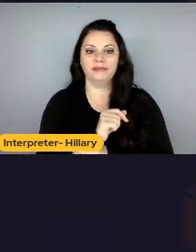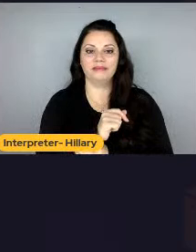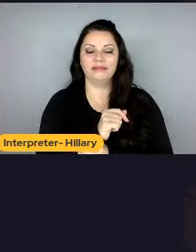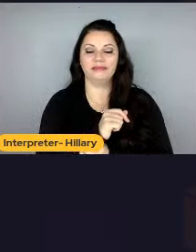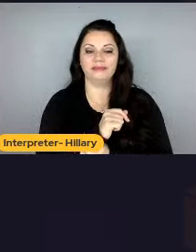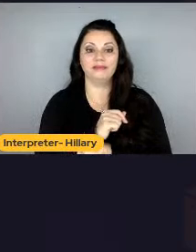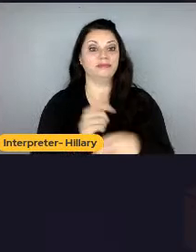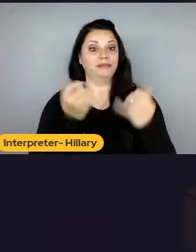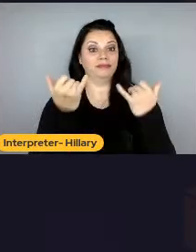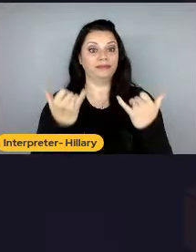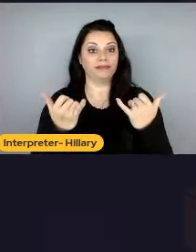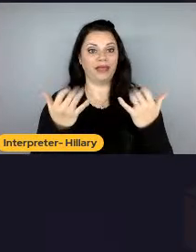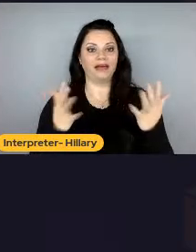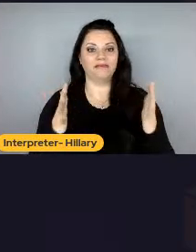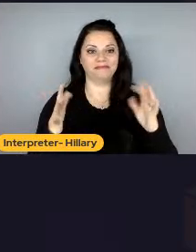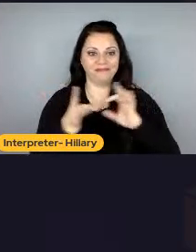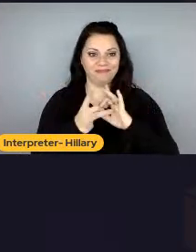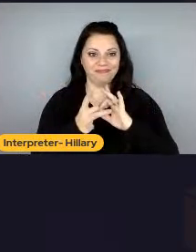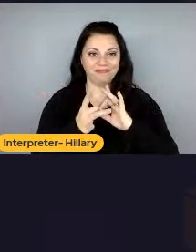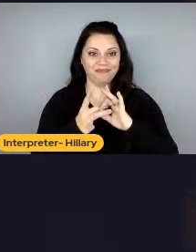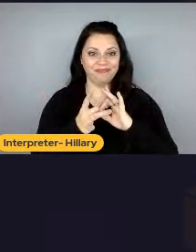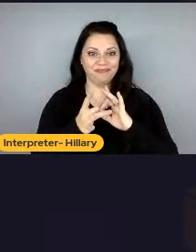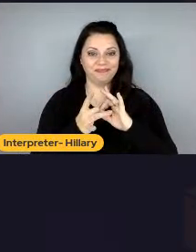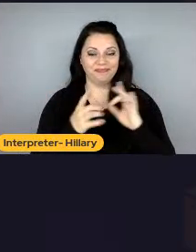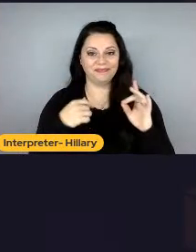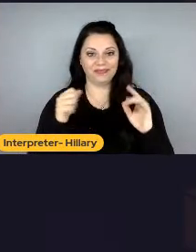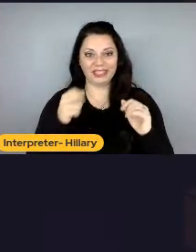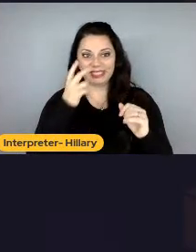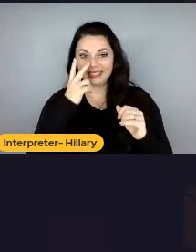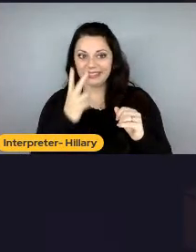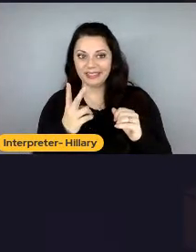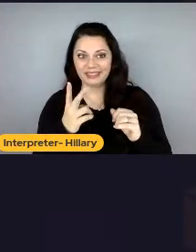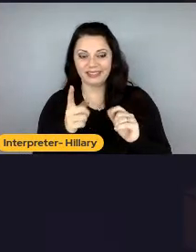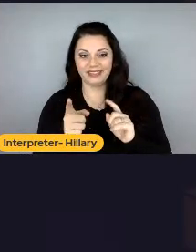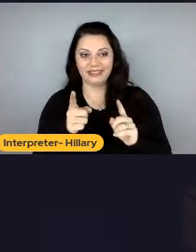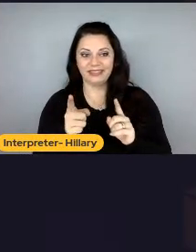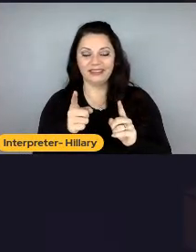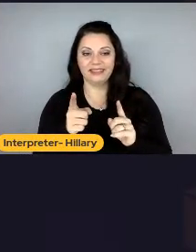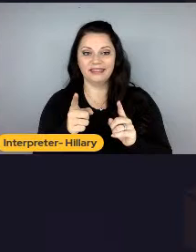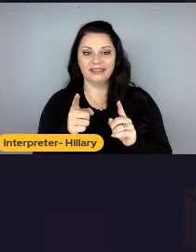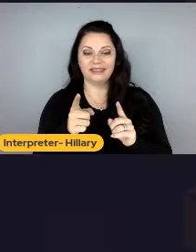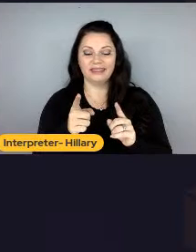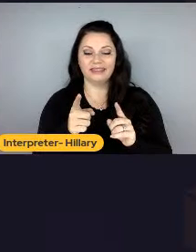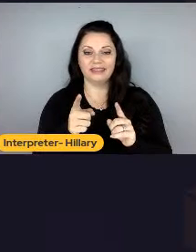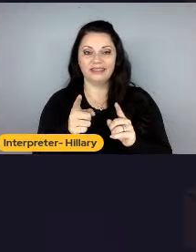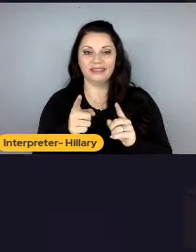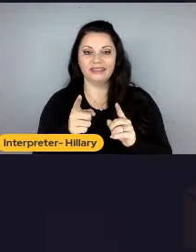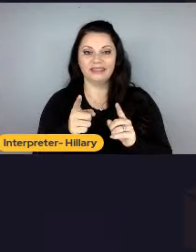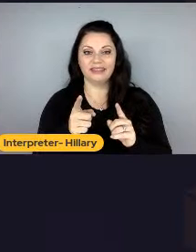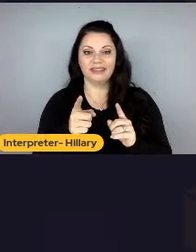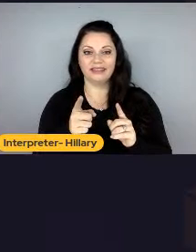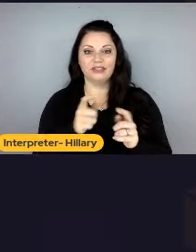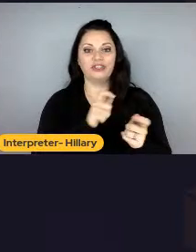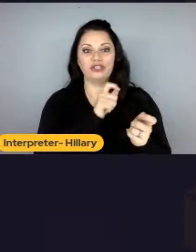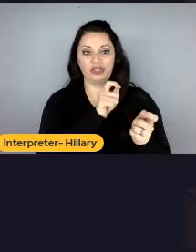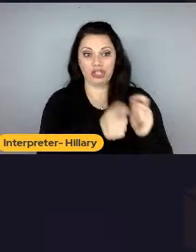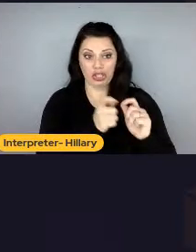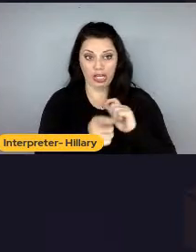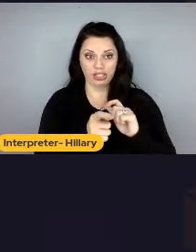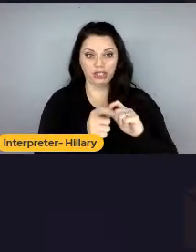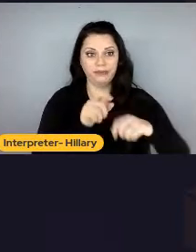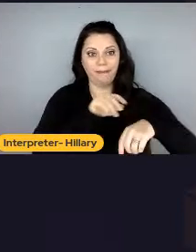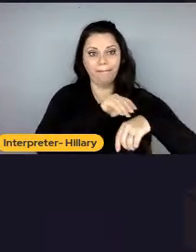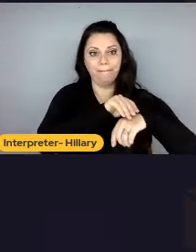And now this is connected. We can see that the changes that we have pushed have